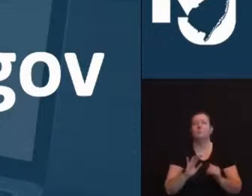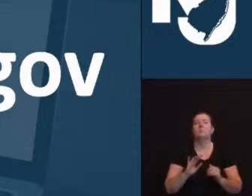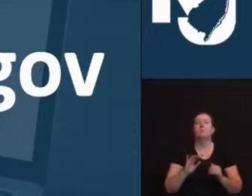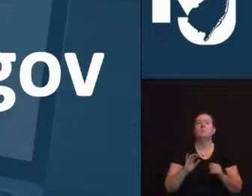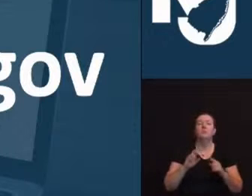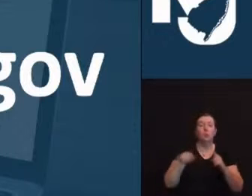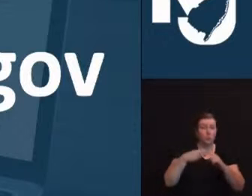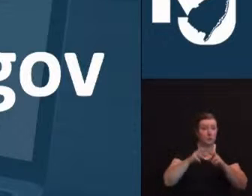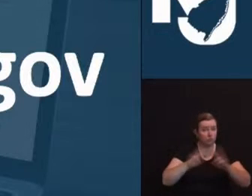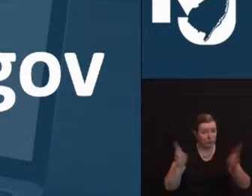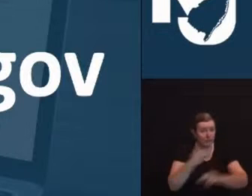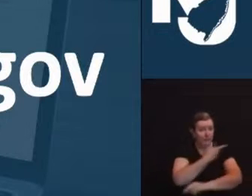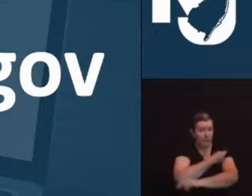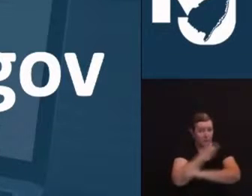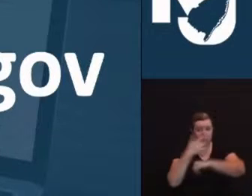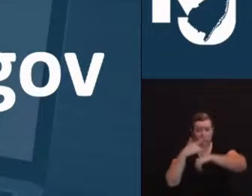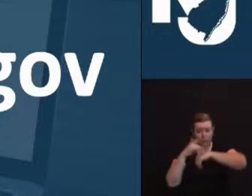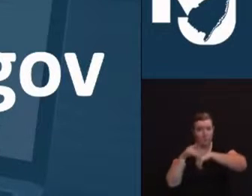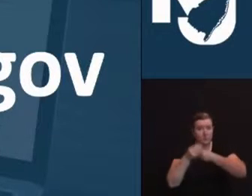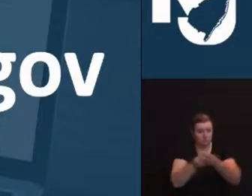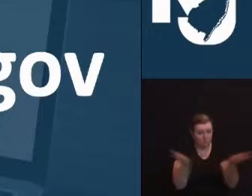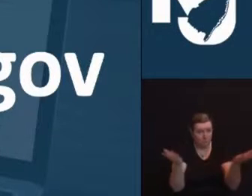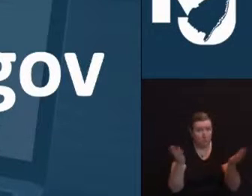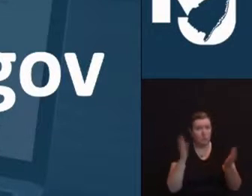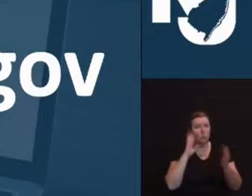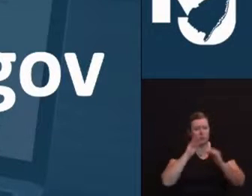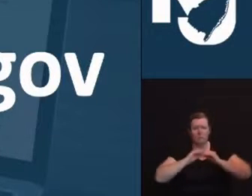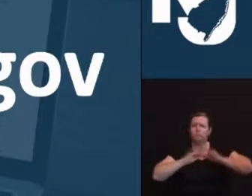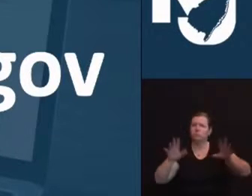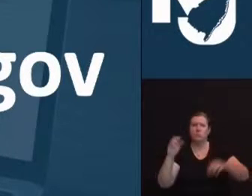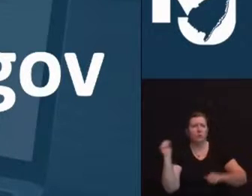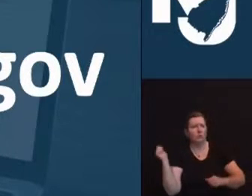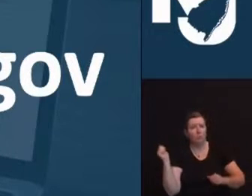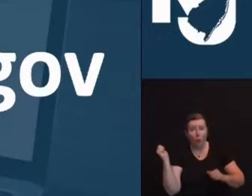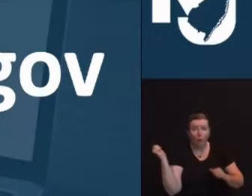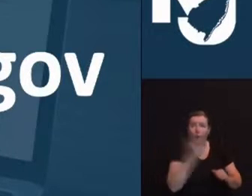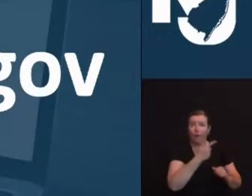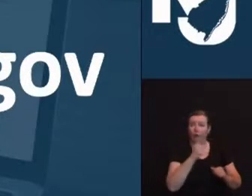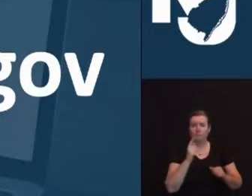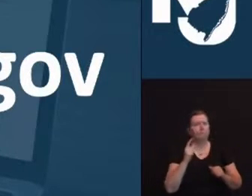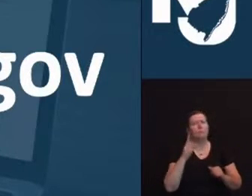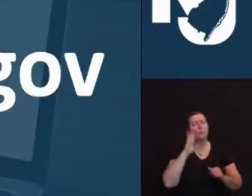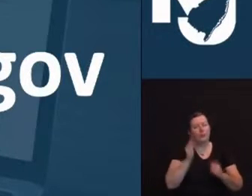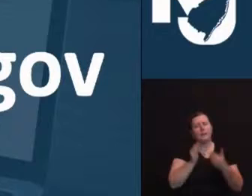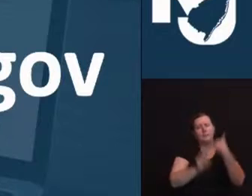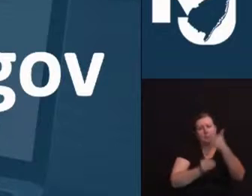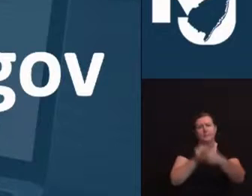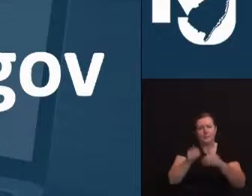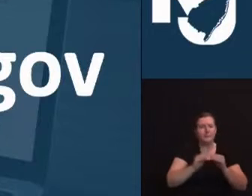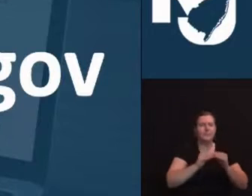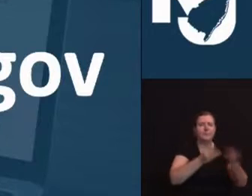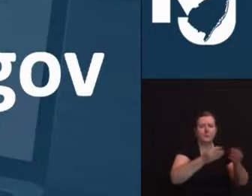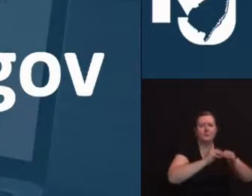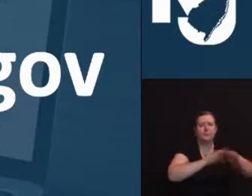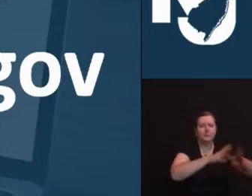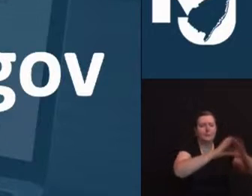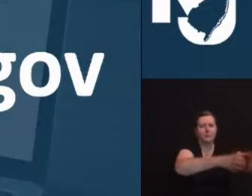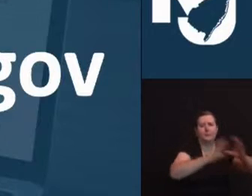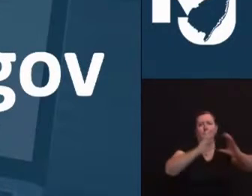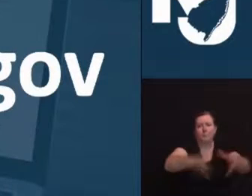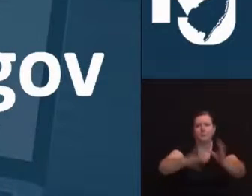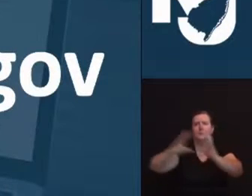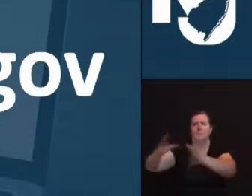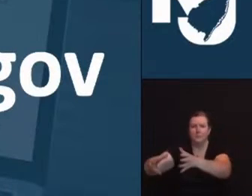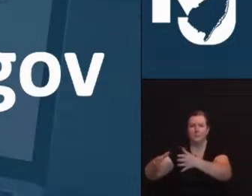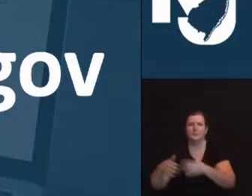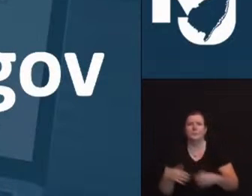vaccinations to where we can begin life in something like a new normal with less strict mandates for social distancing and